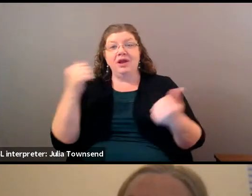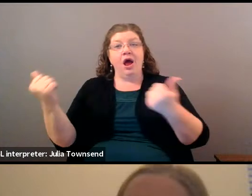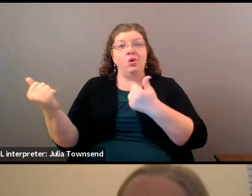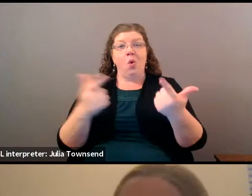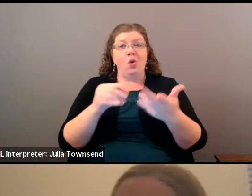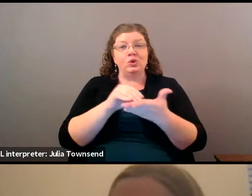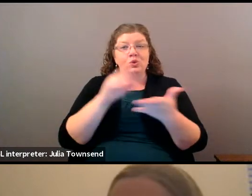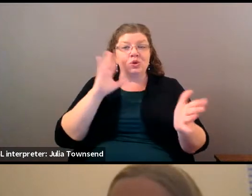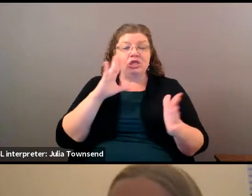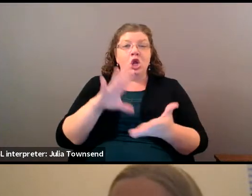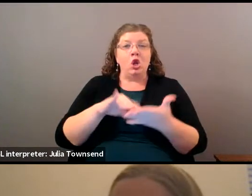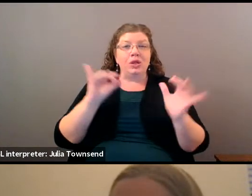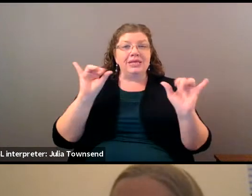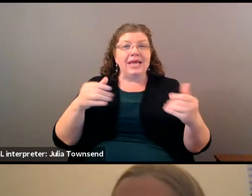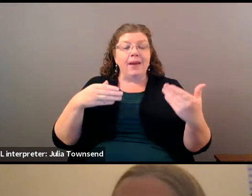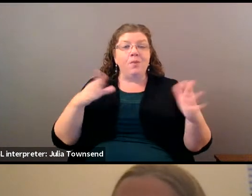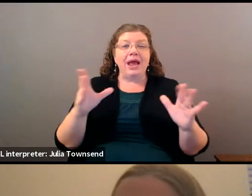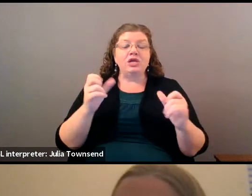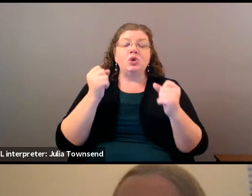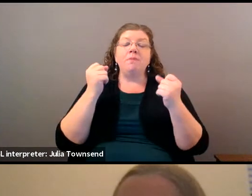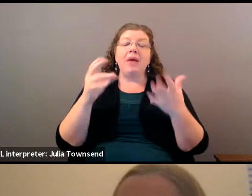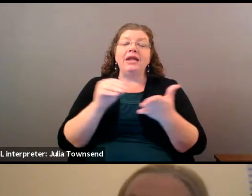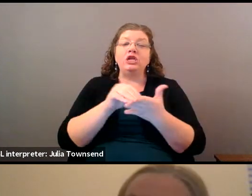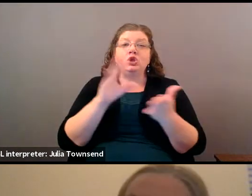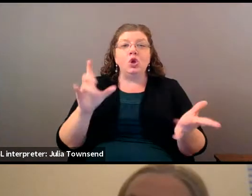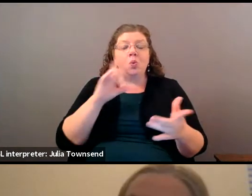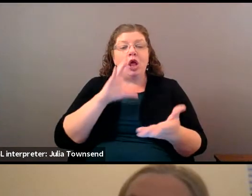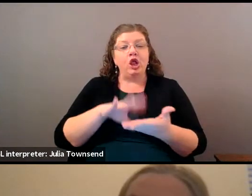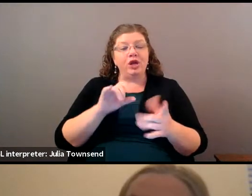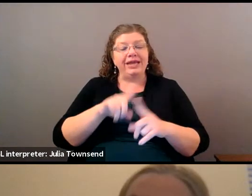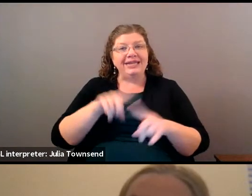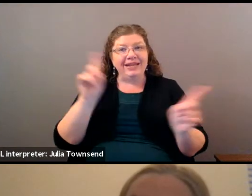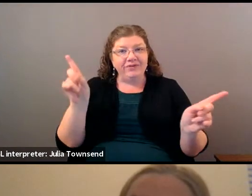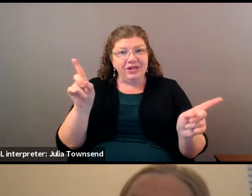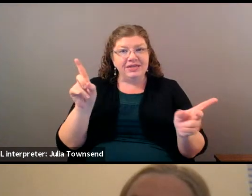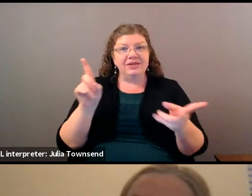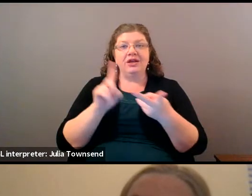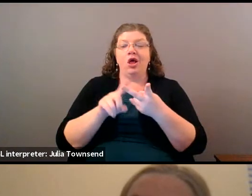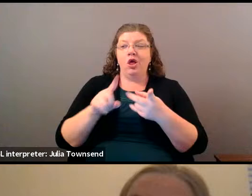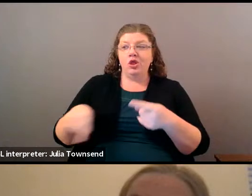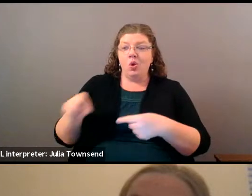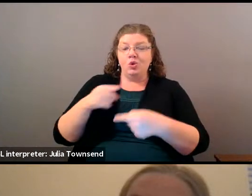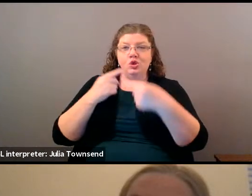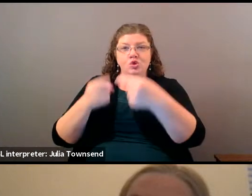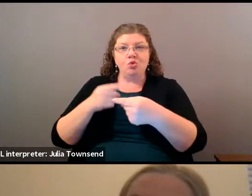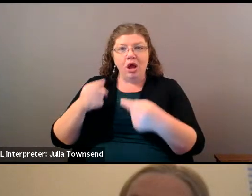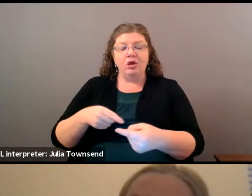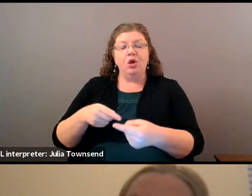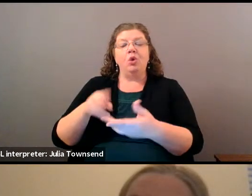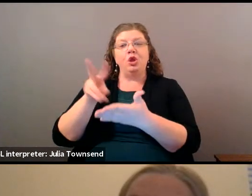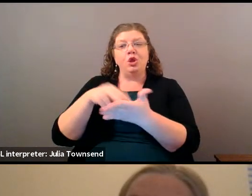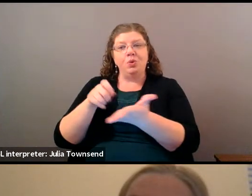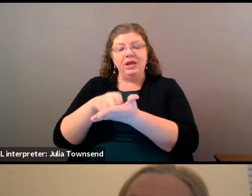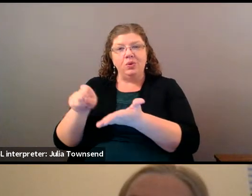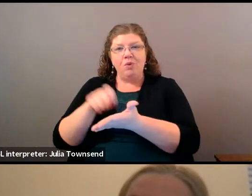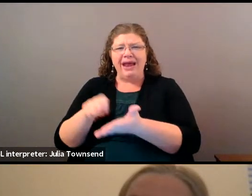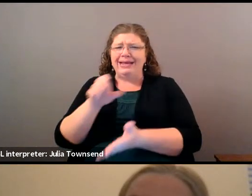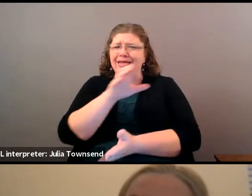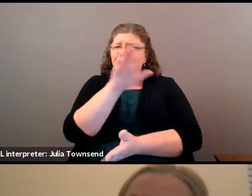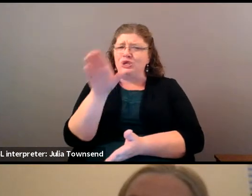same way. For many students with differences, as well as those who struggle with literacy, Zoom meetings